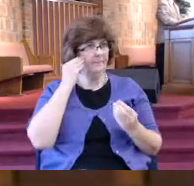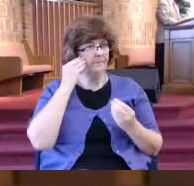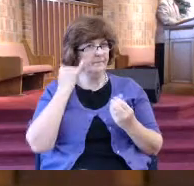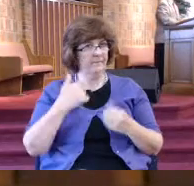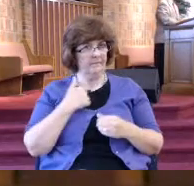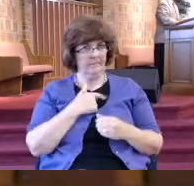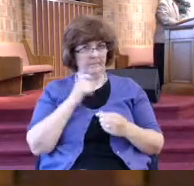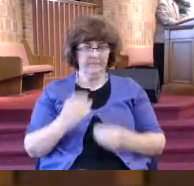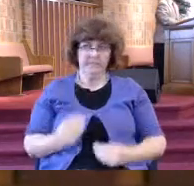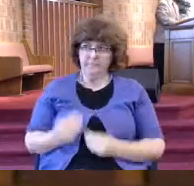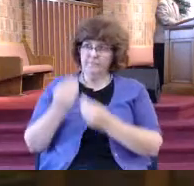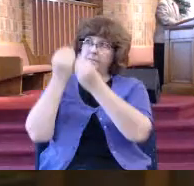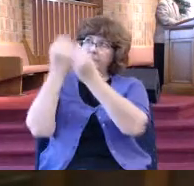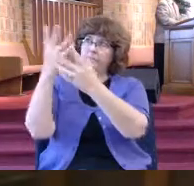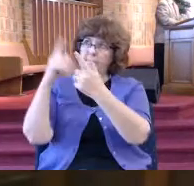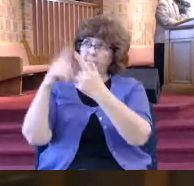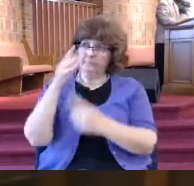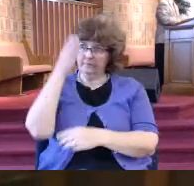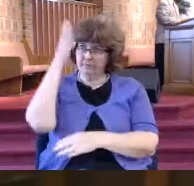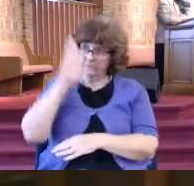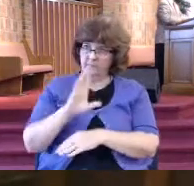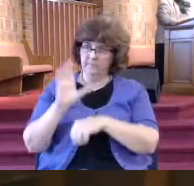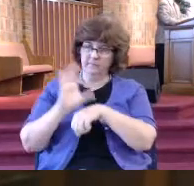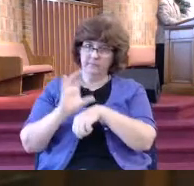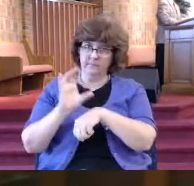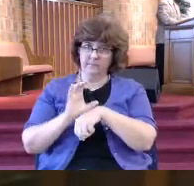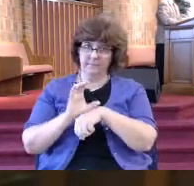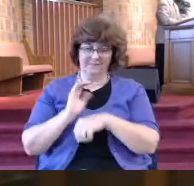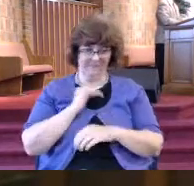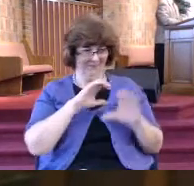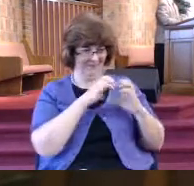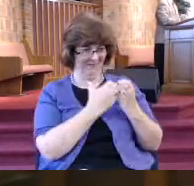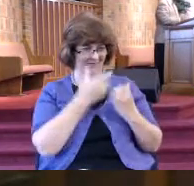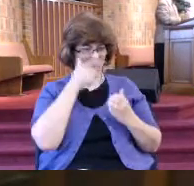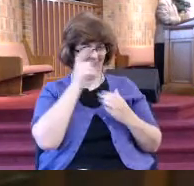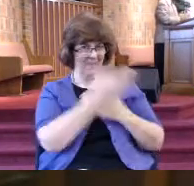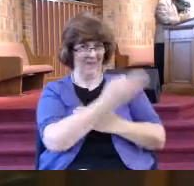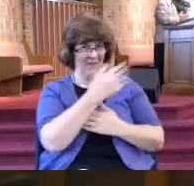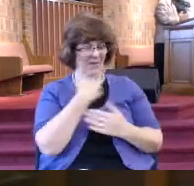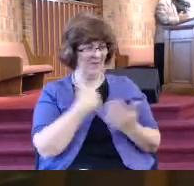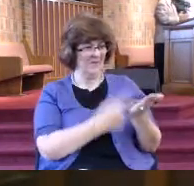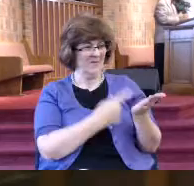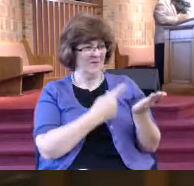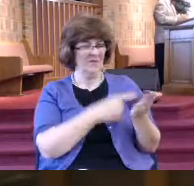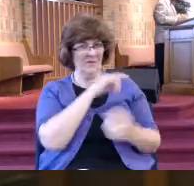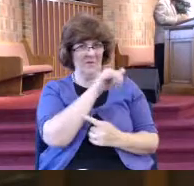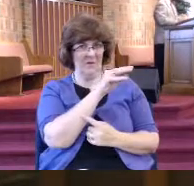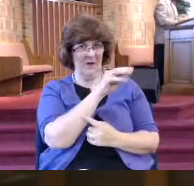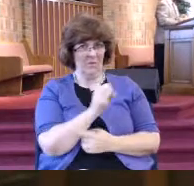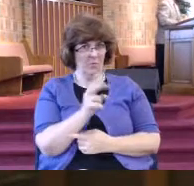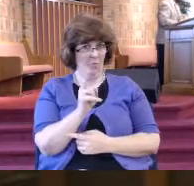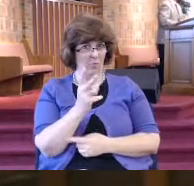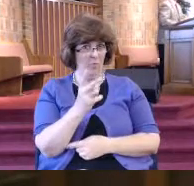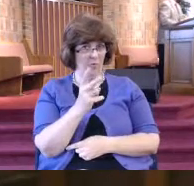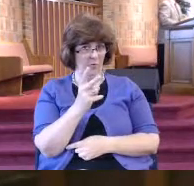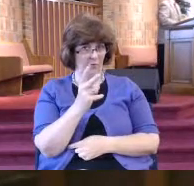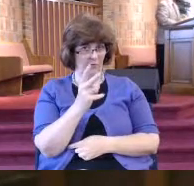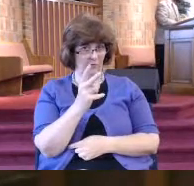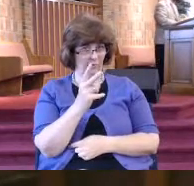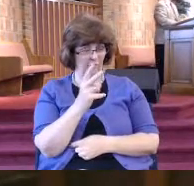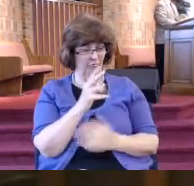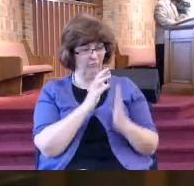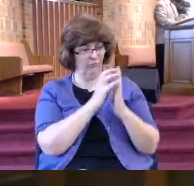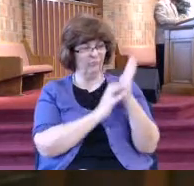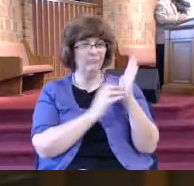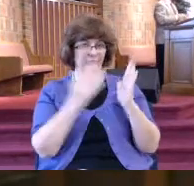God's kingdom. In our Bible study this morning, our study discussion was from James chapter 2. James chapter 2, as you